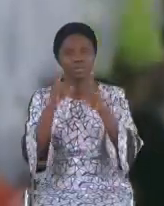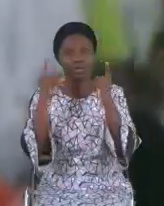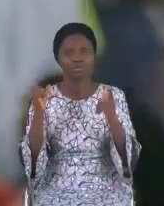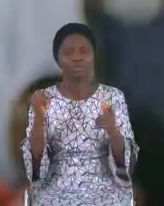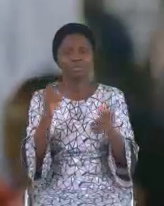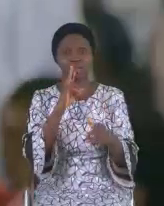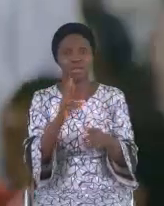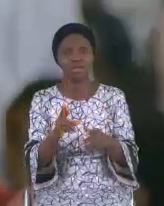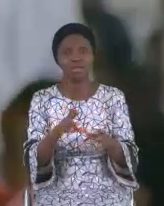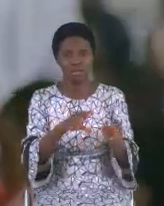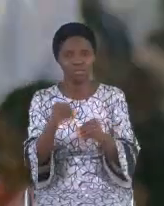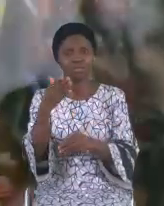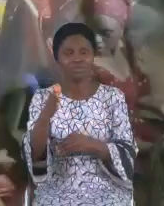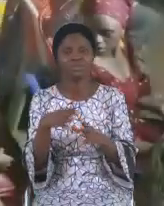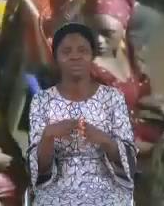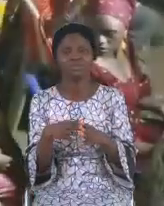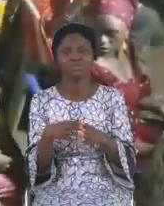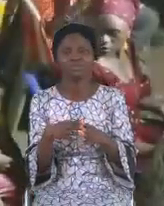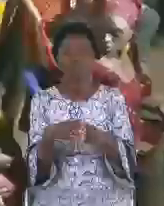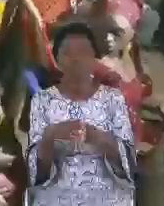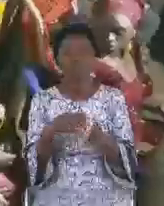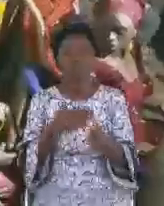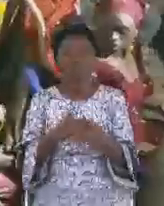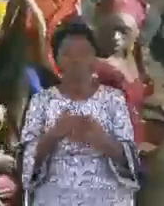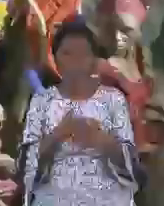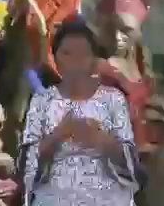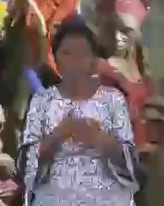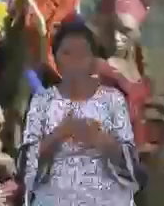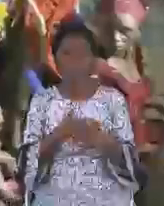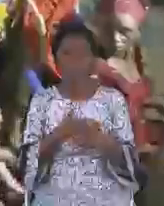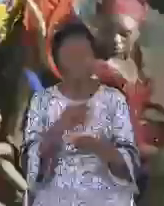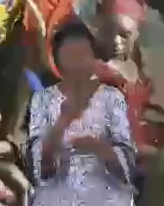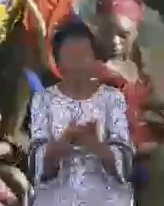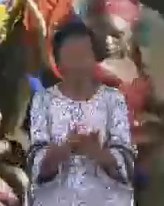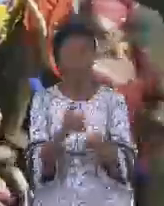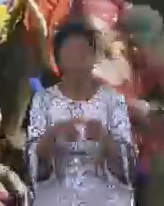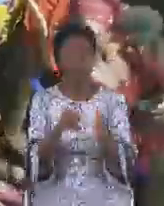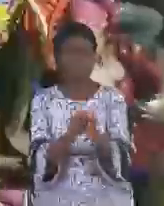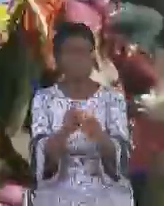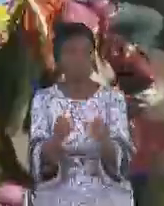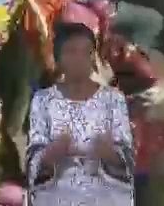is happening there. Please get to that place, and